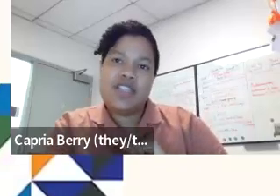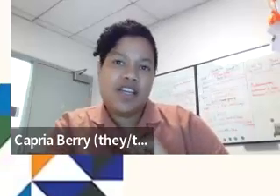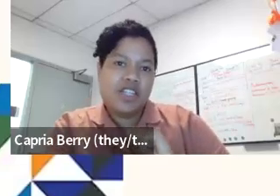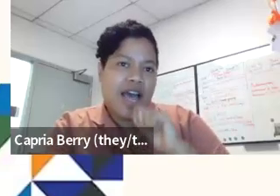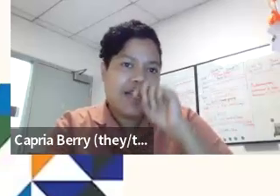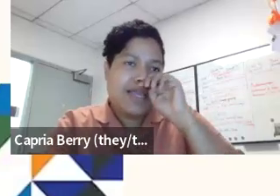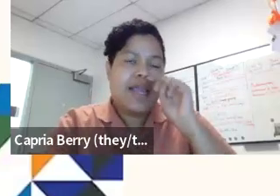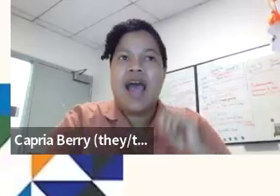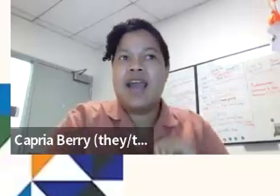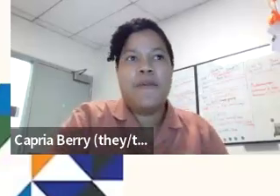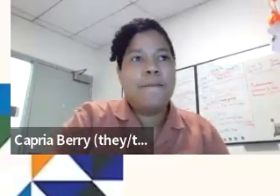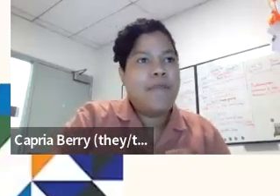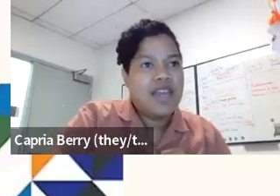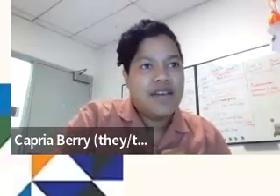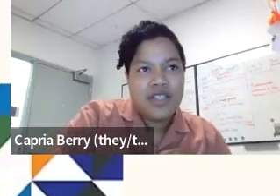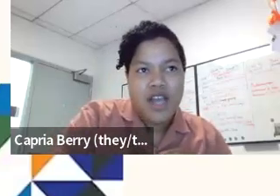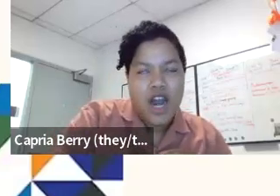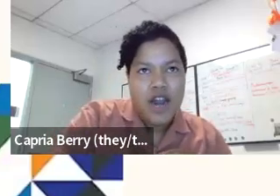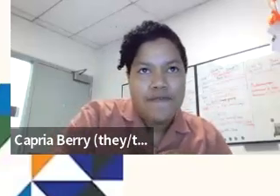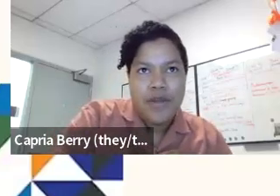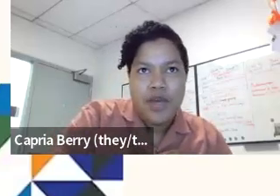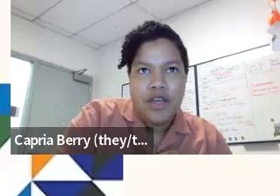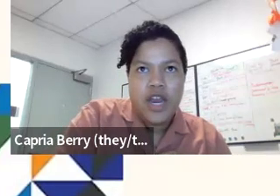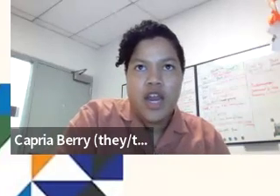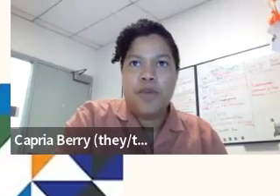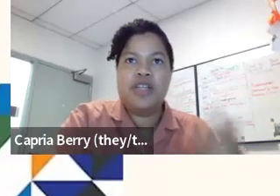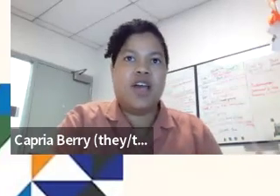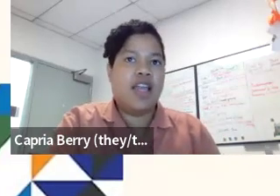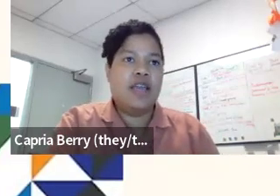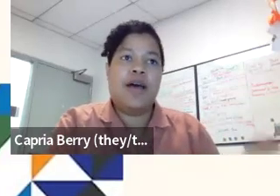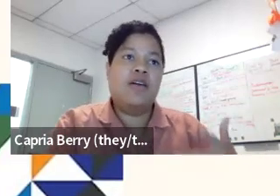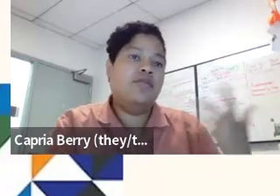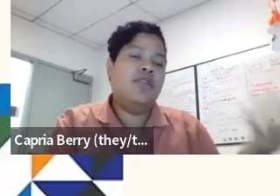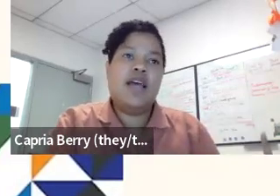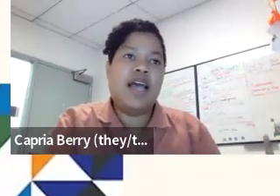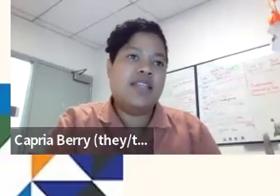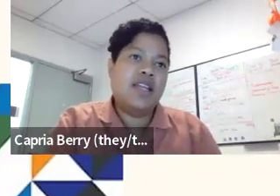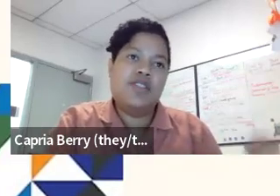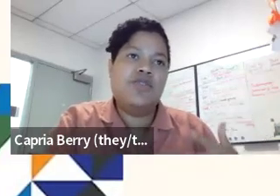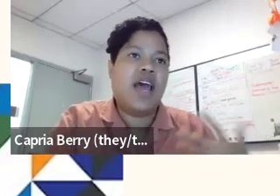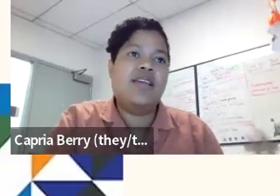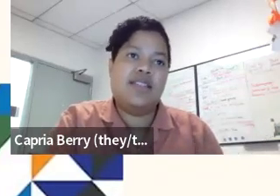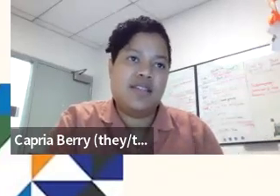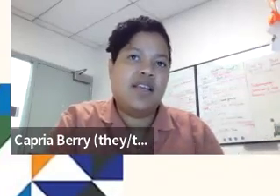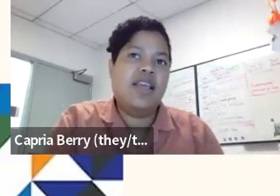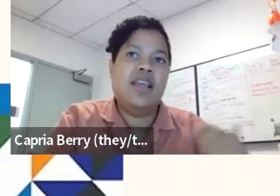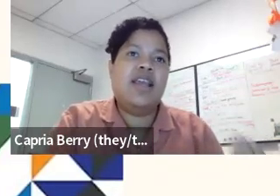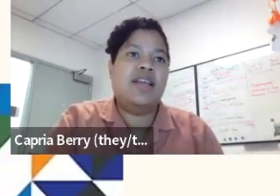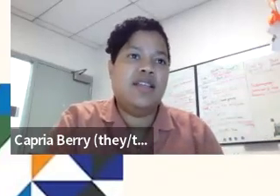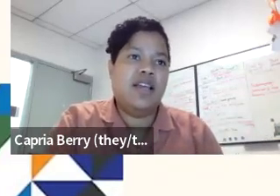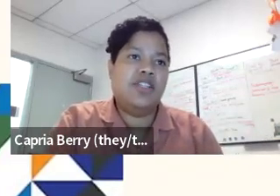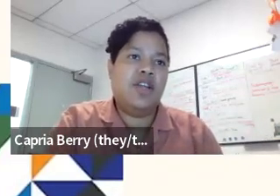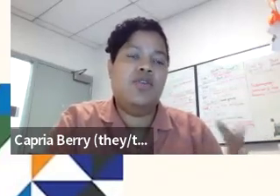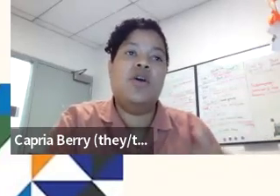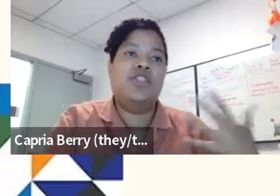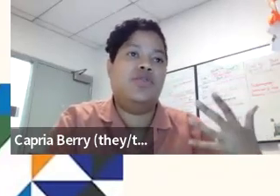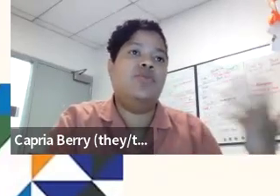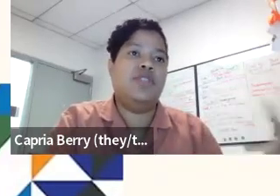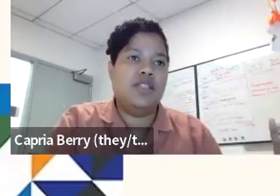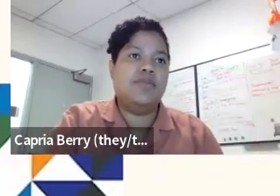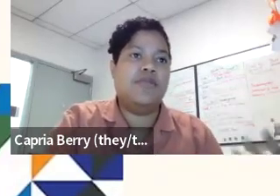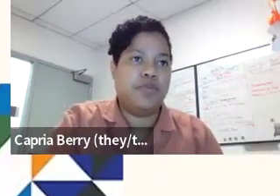And people are supporting these students. I want to say that too. Students just kind of have to get lucky. And I really